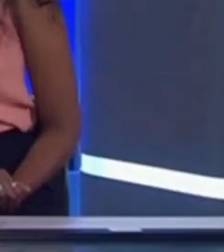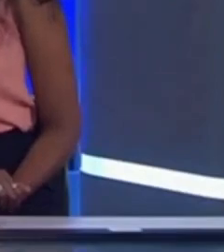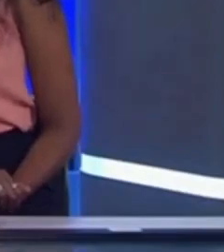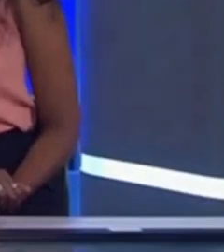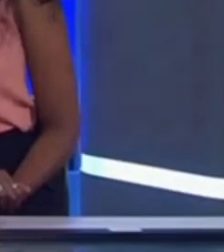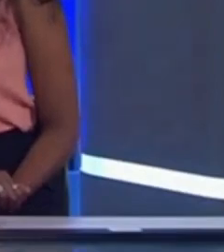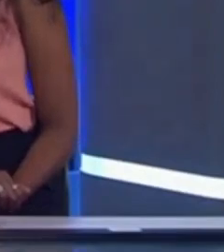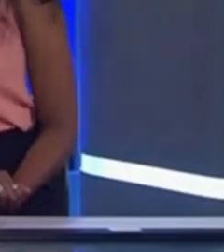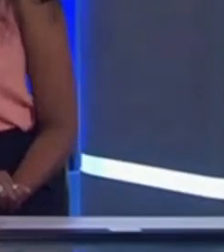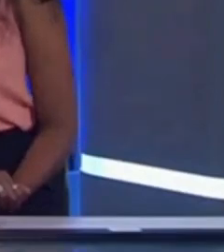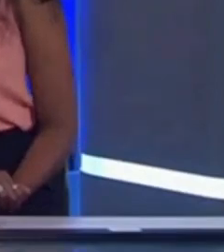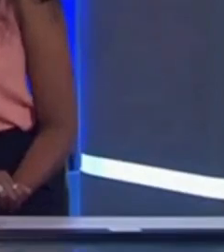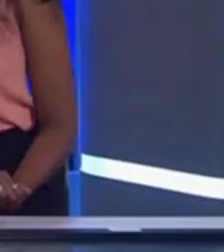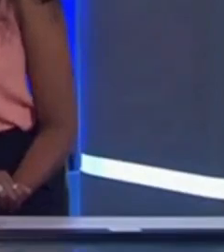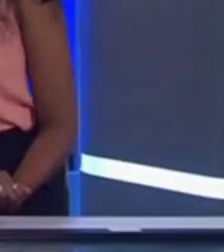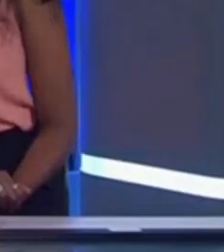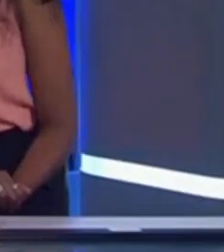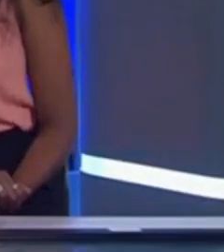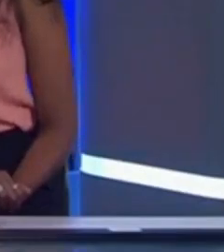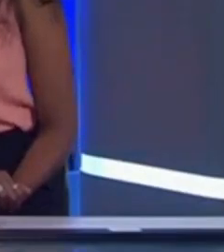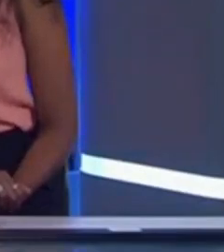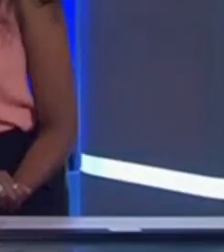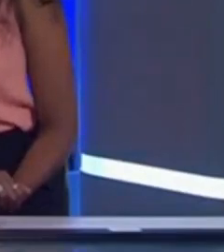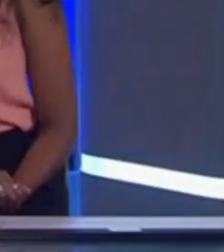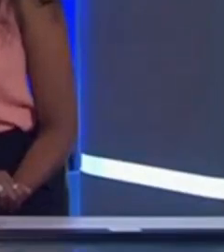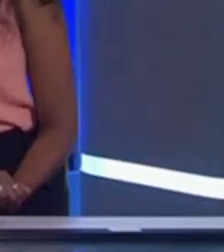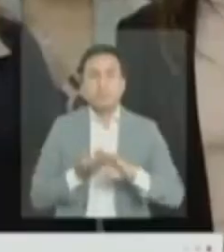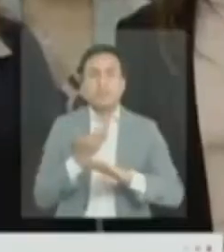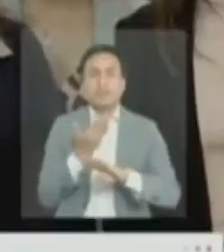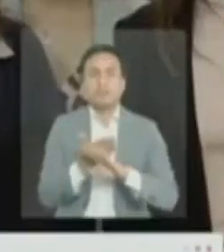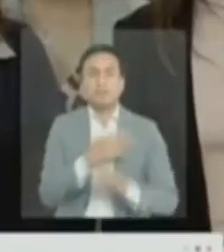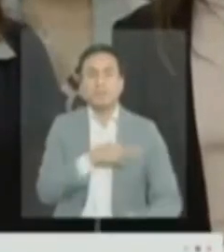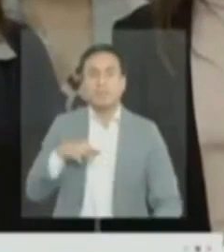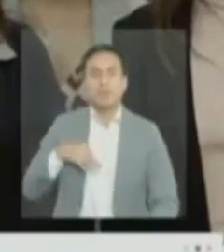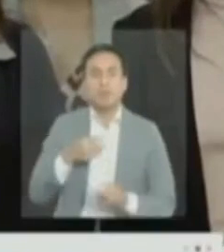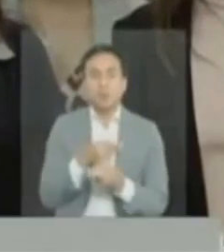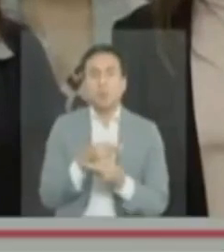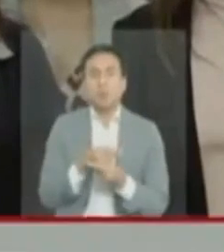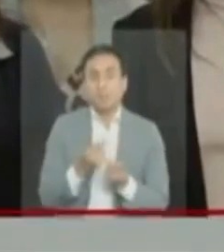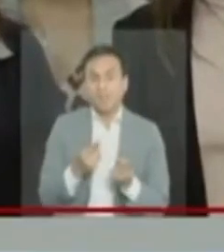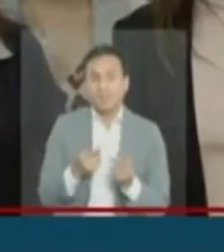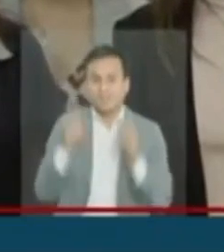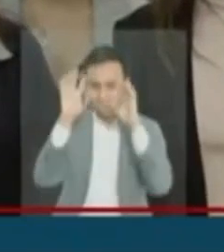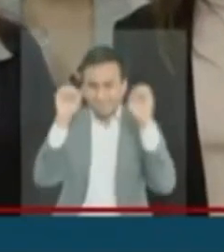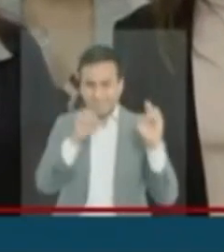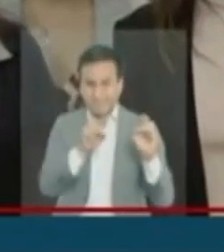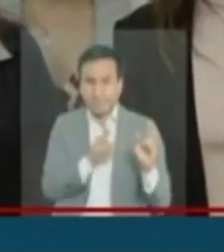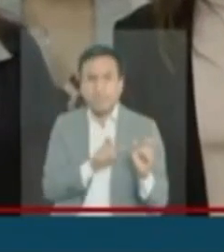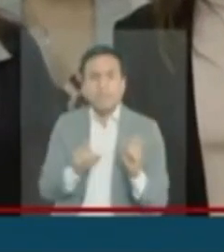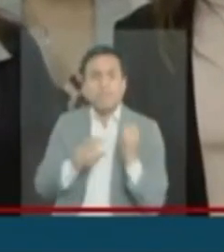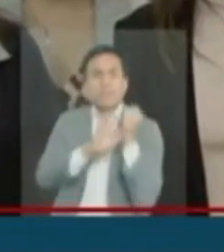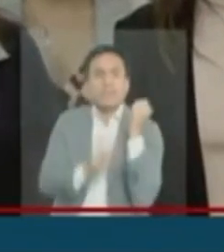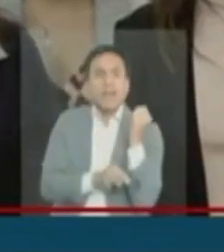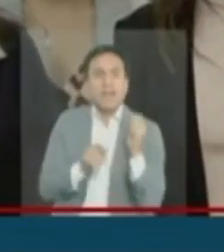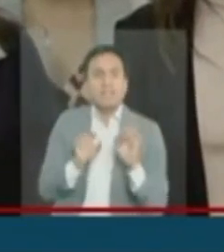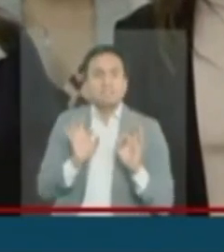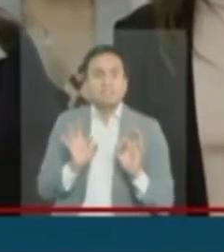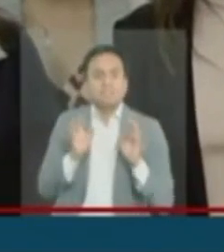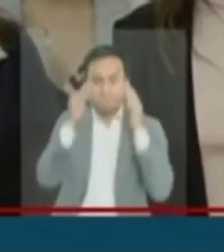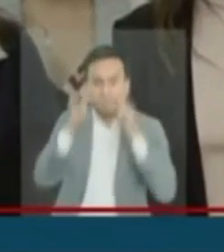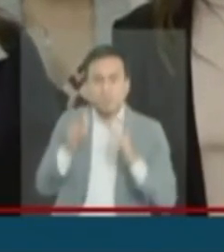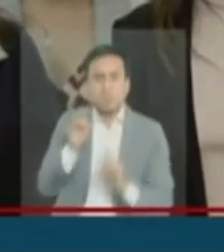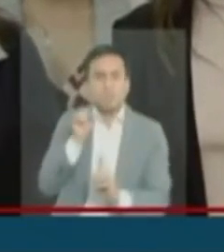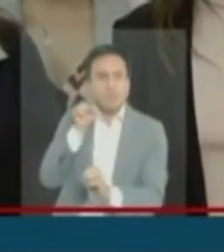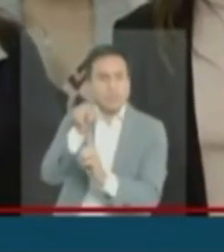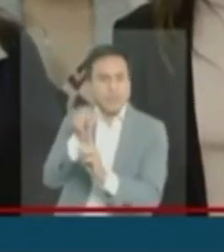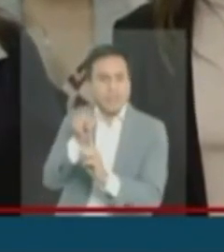Zone, which is the region of the greatest conflict between the state and the Mapuche communities. The announcement was made on Monday night by the Minister